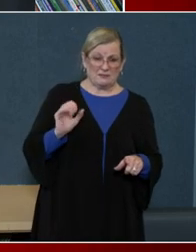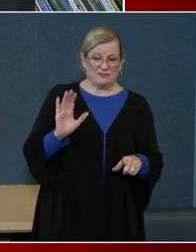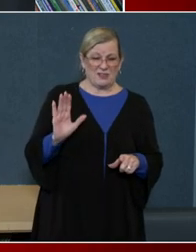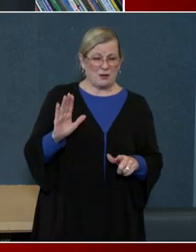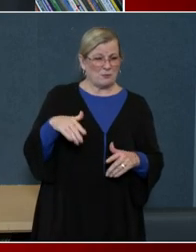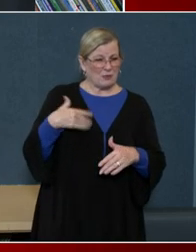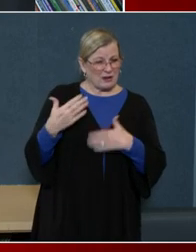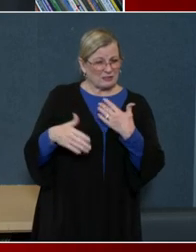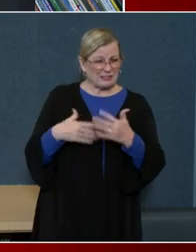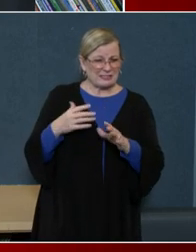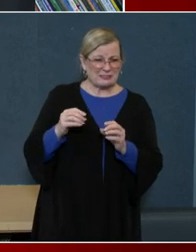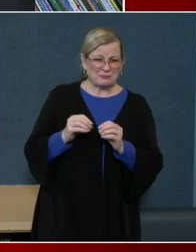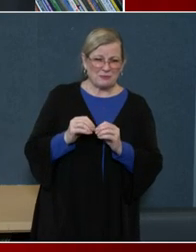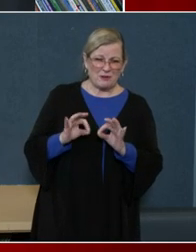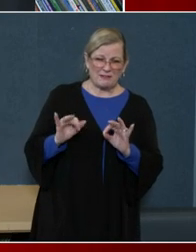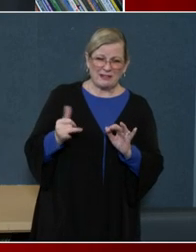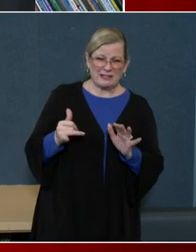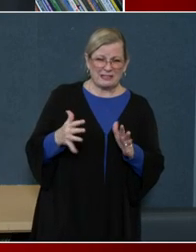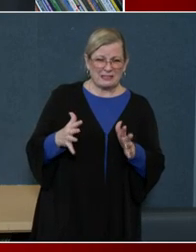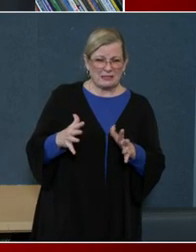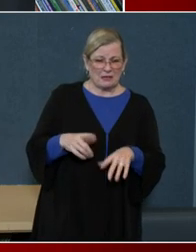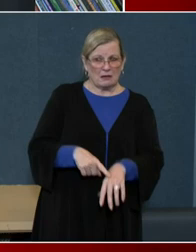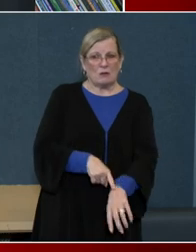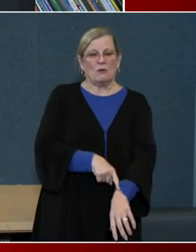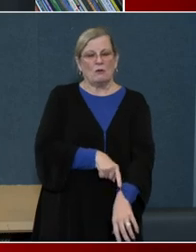And what we are urging is that